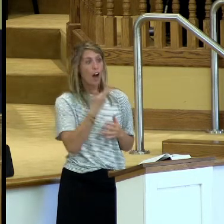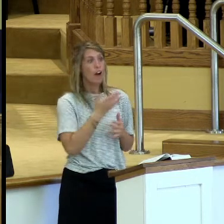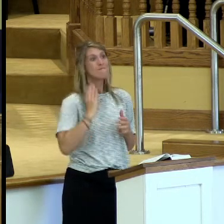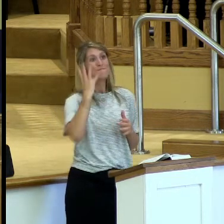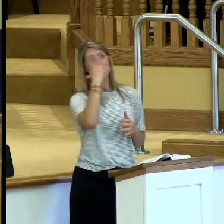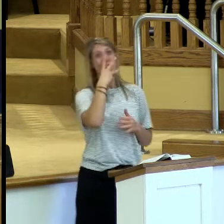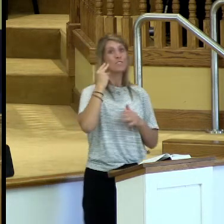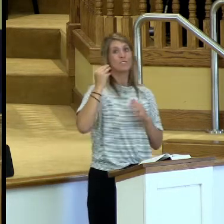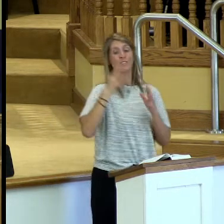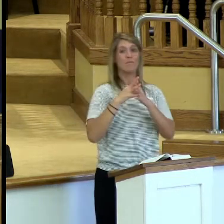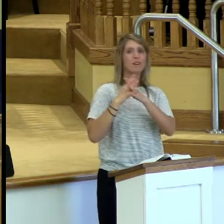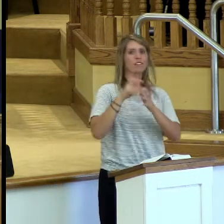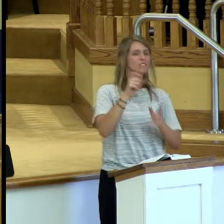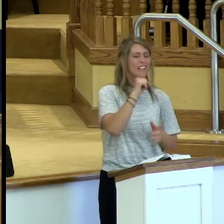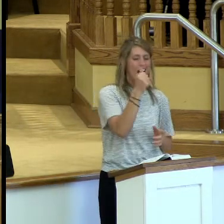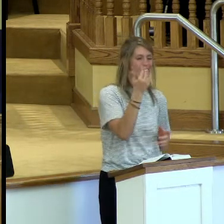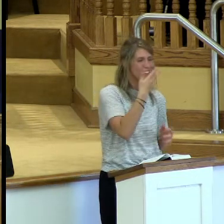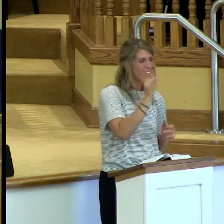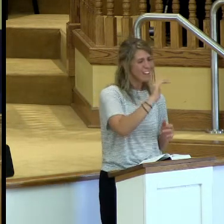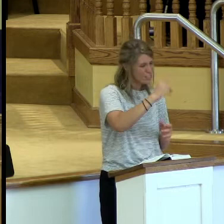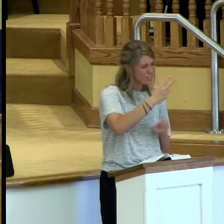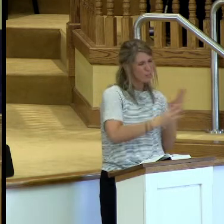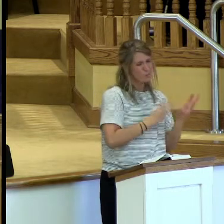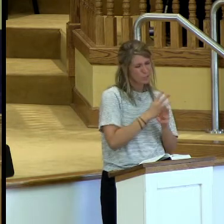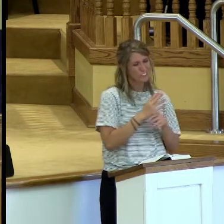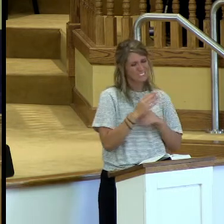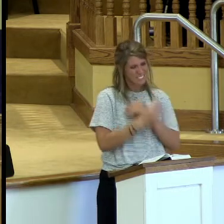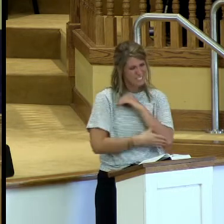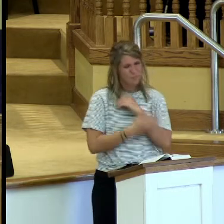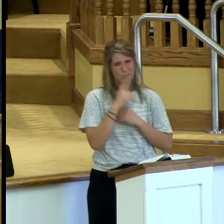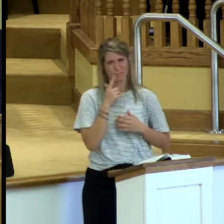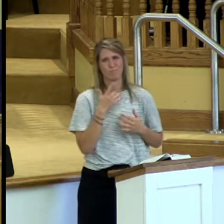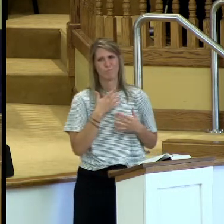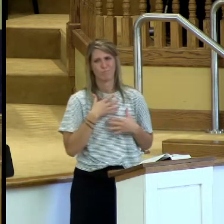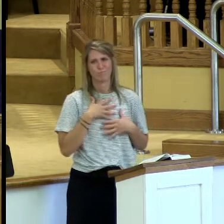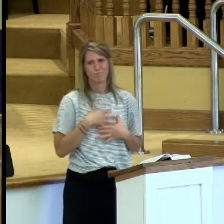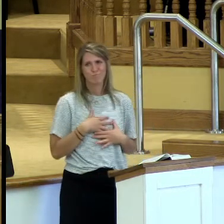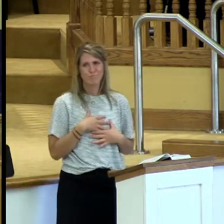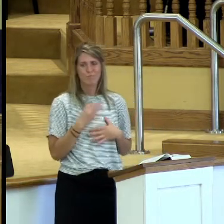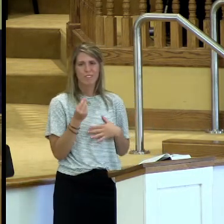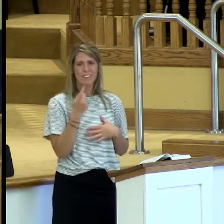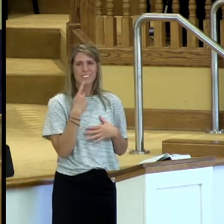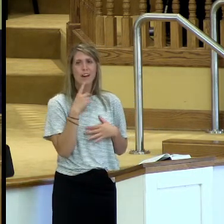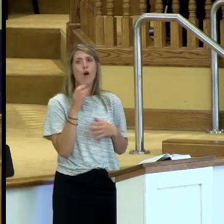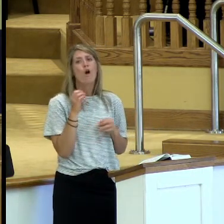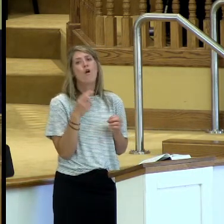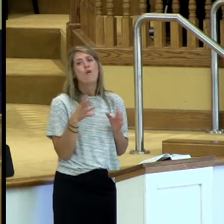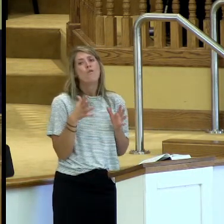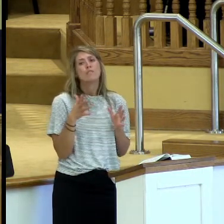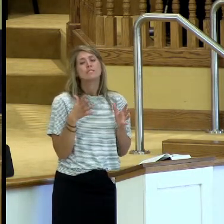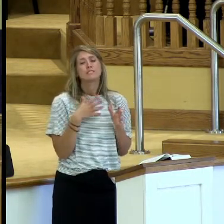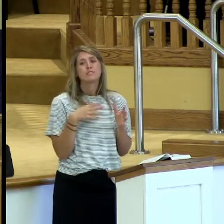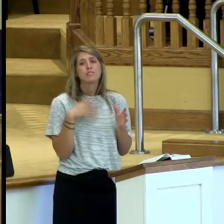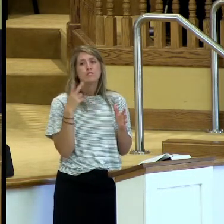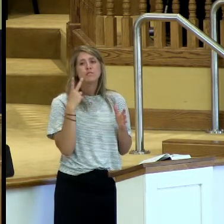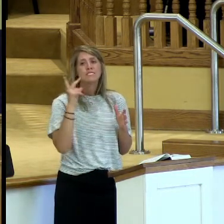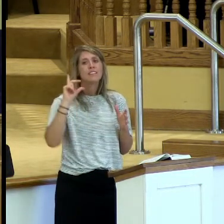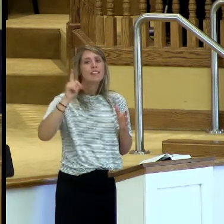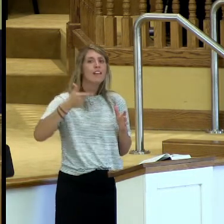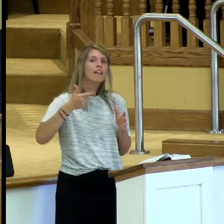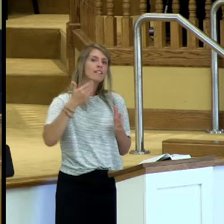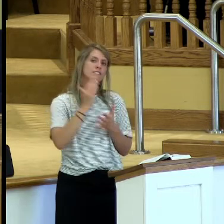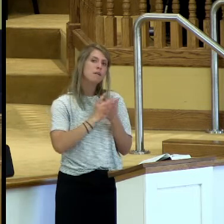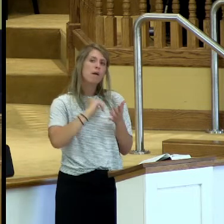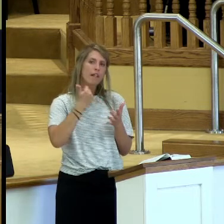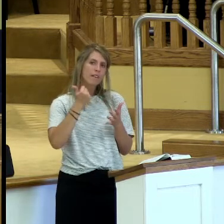beautiful nation should not be looking like a third world country. It shouldn't, guys. Like, everyone says, well, you'll see it in a later slide in some